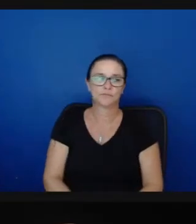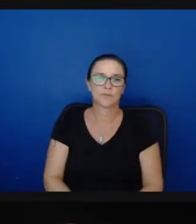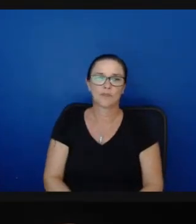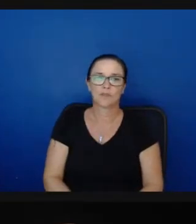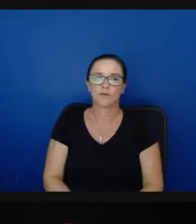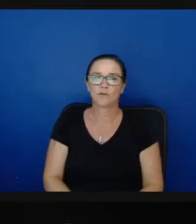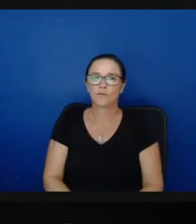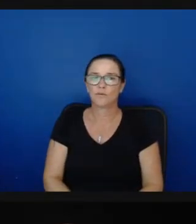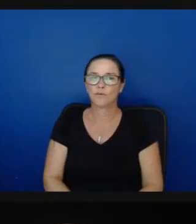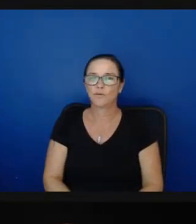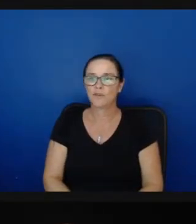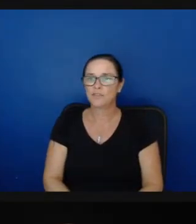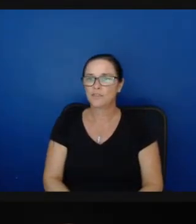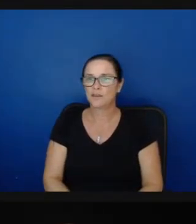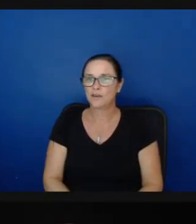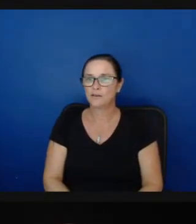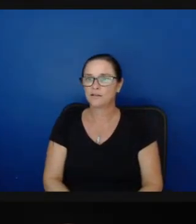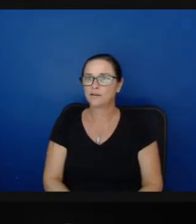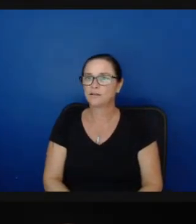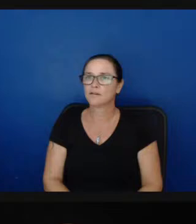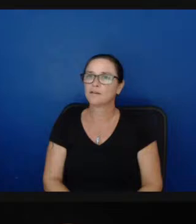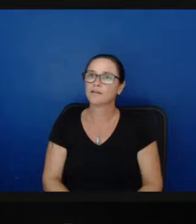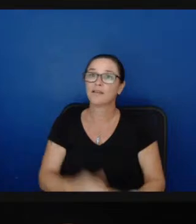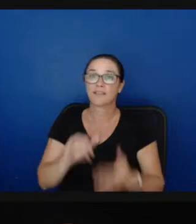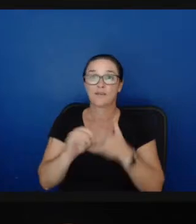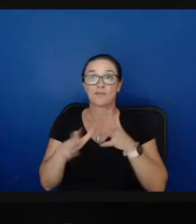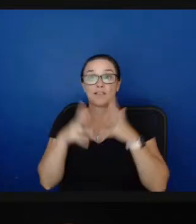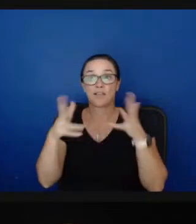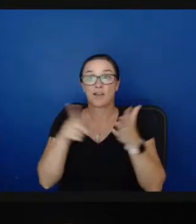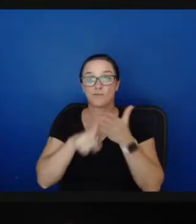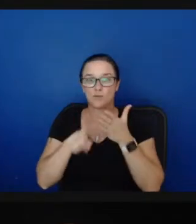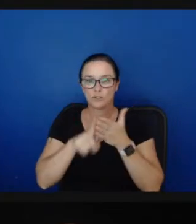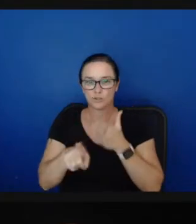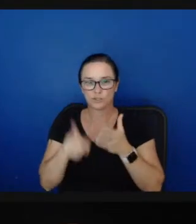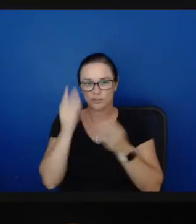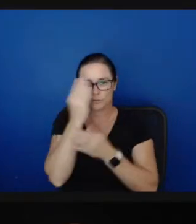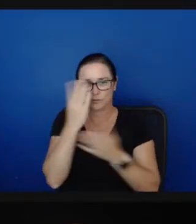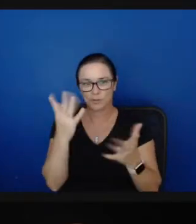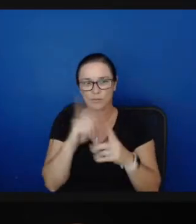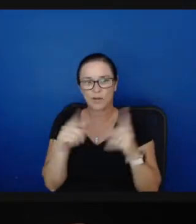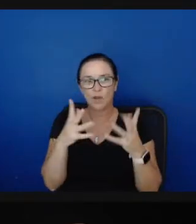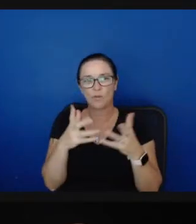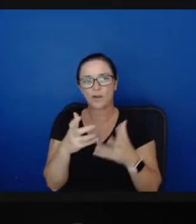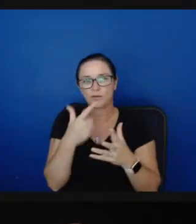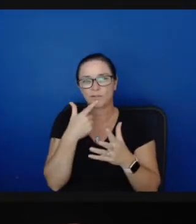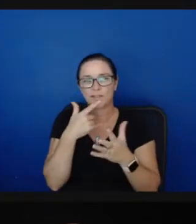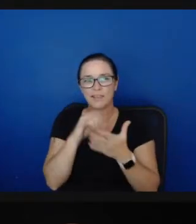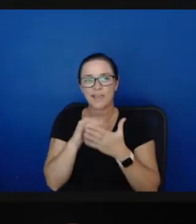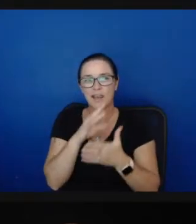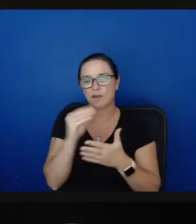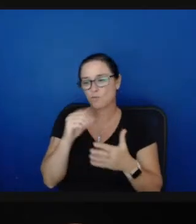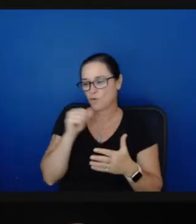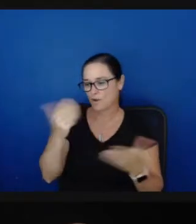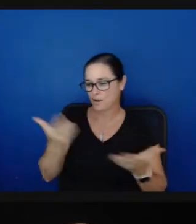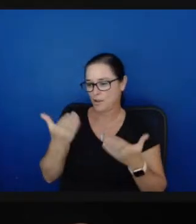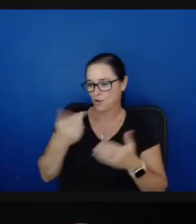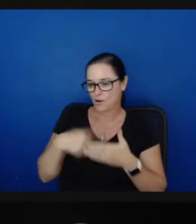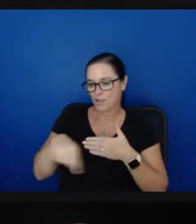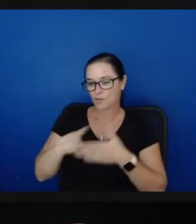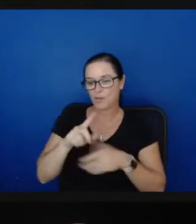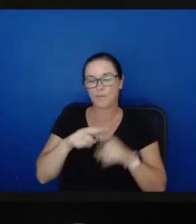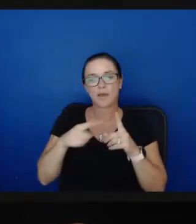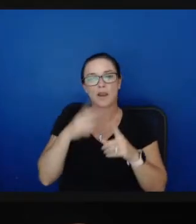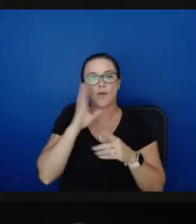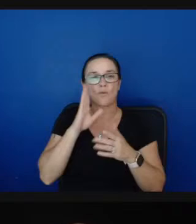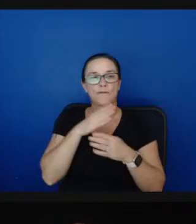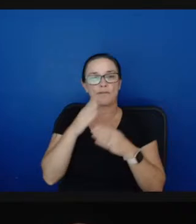So that was a lot for the research. I know we're running along, but I wanted to give this tribute. I know we're not going to be here next week, but I'll finish it off as